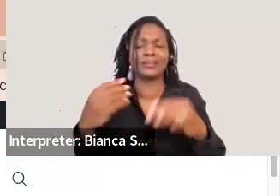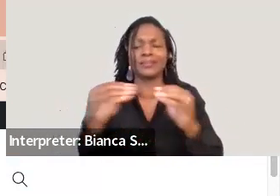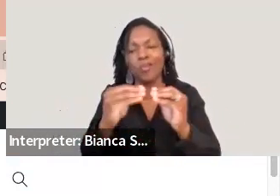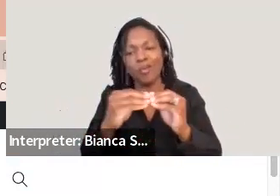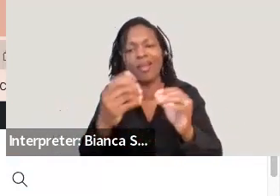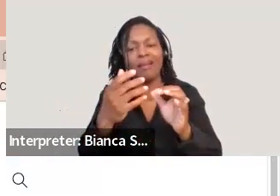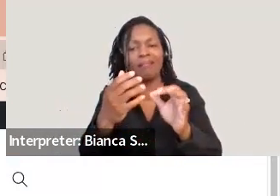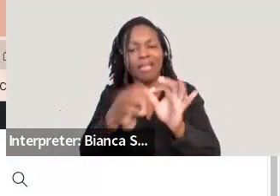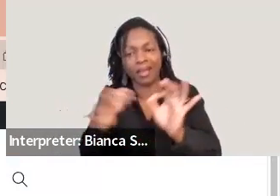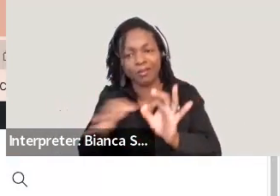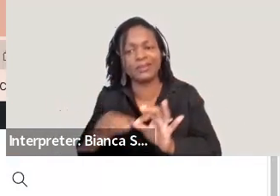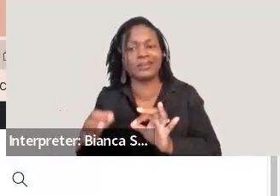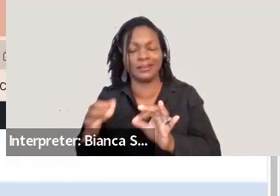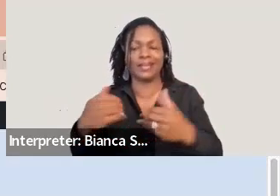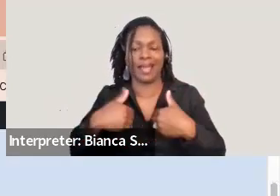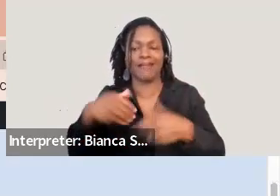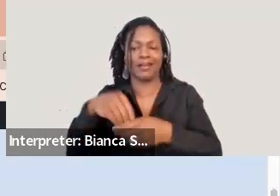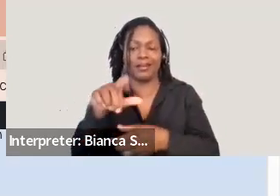spoken, but this is the one that we